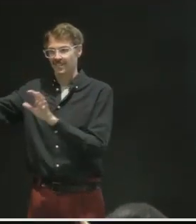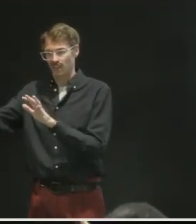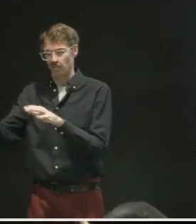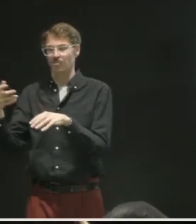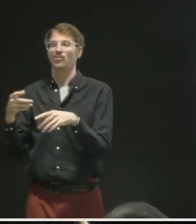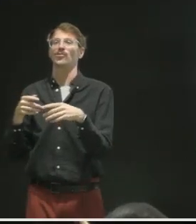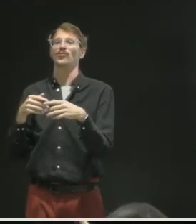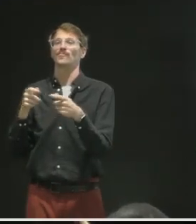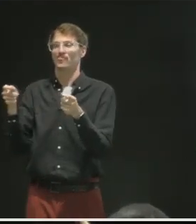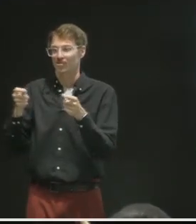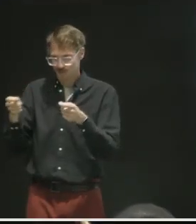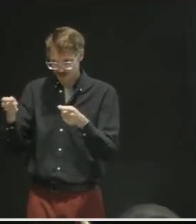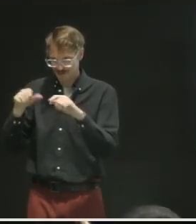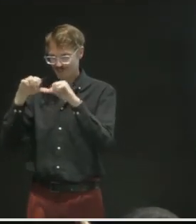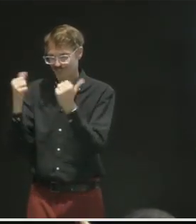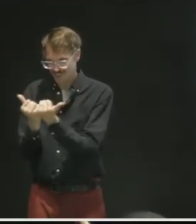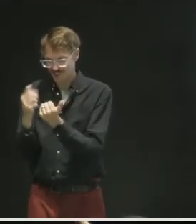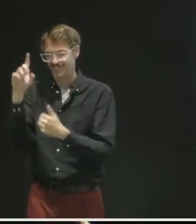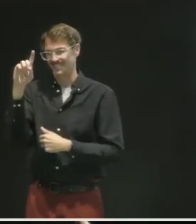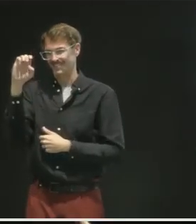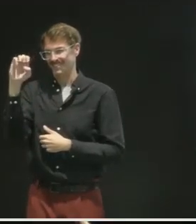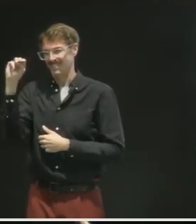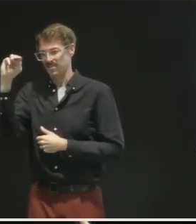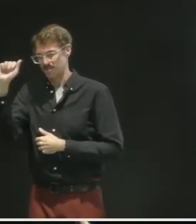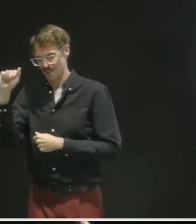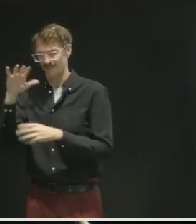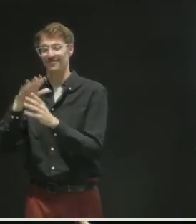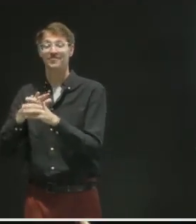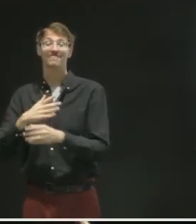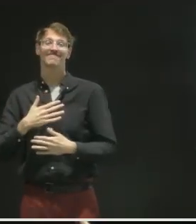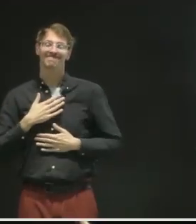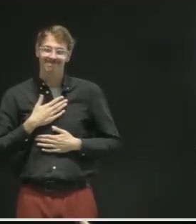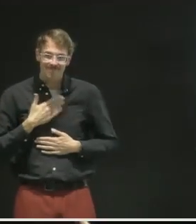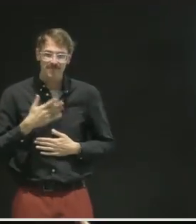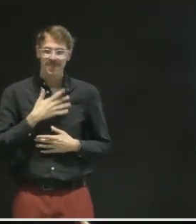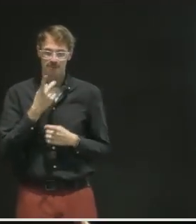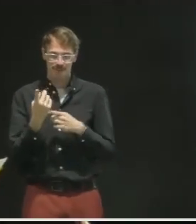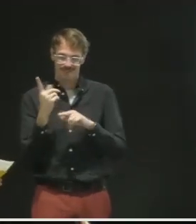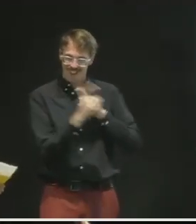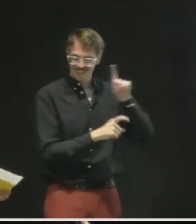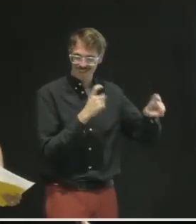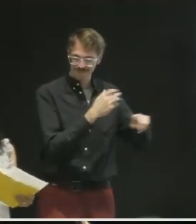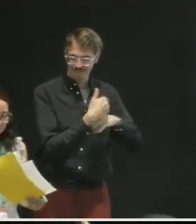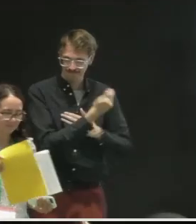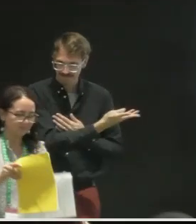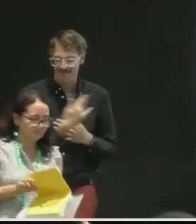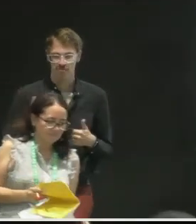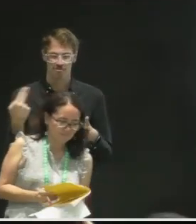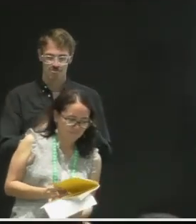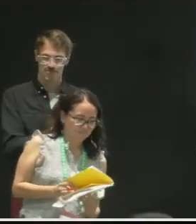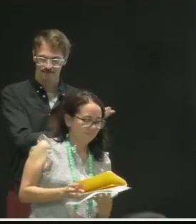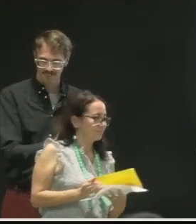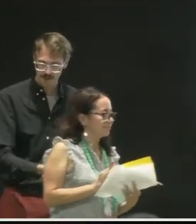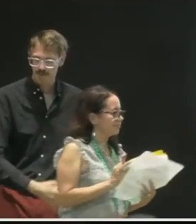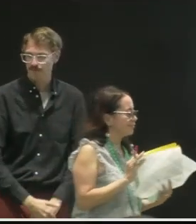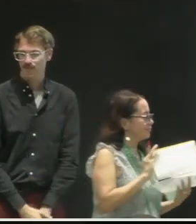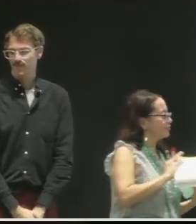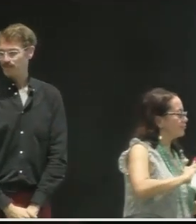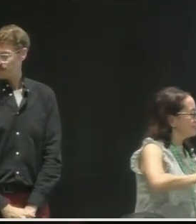And so it's my pleasure to be able to ask you some questions. I'll come join you on the stage.